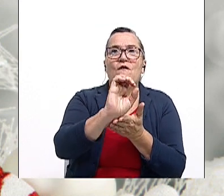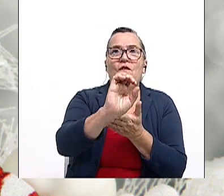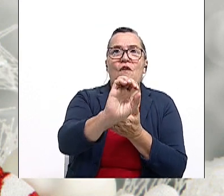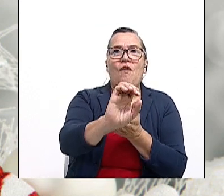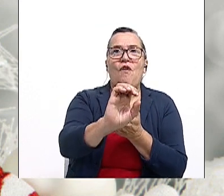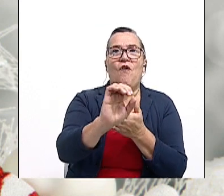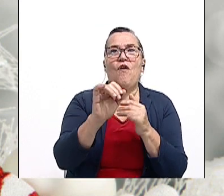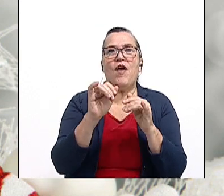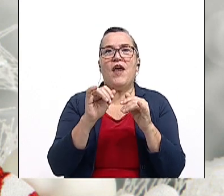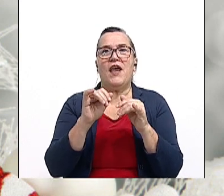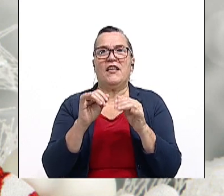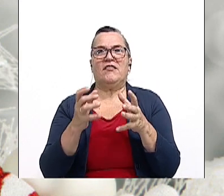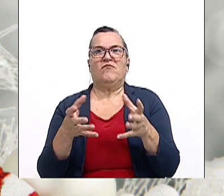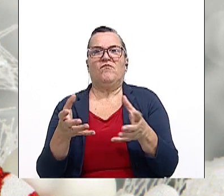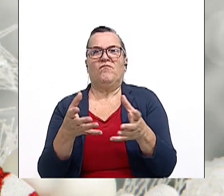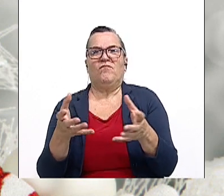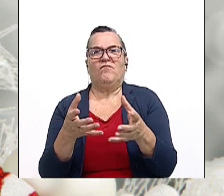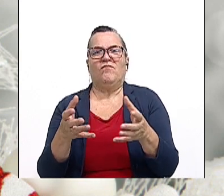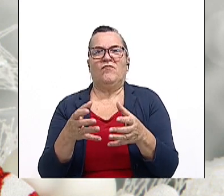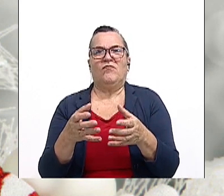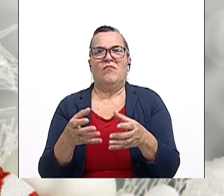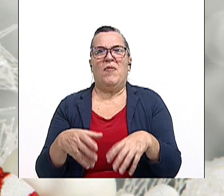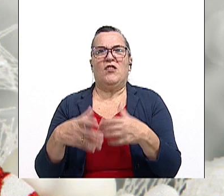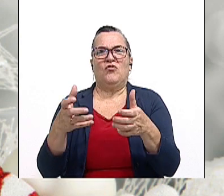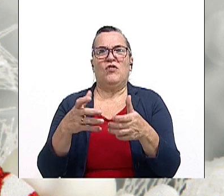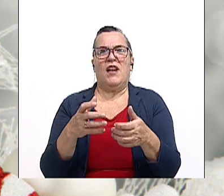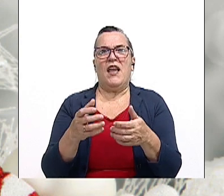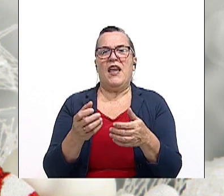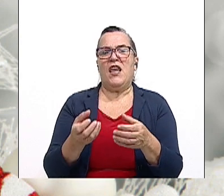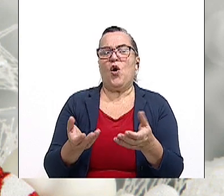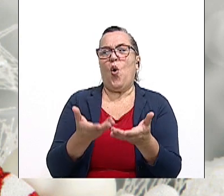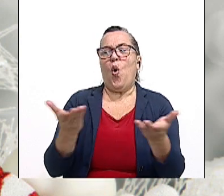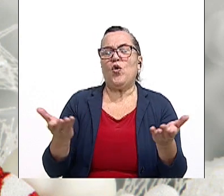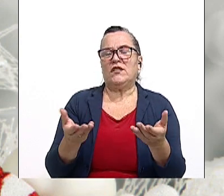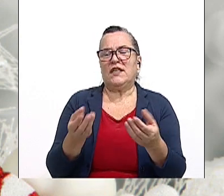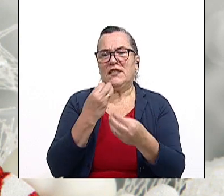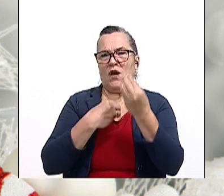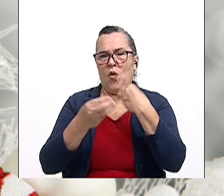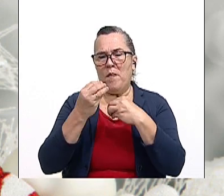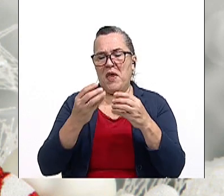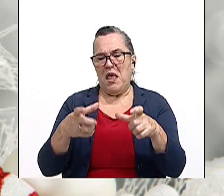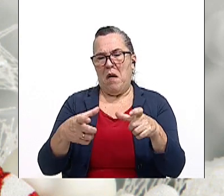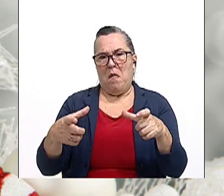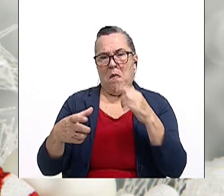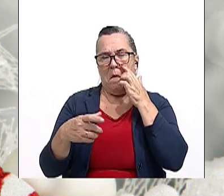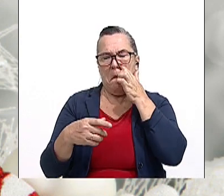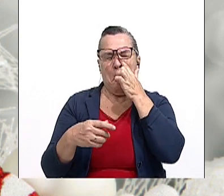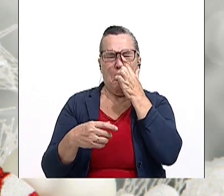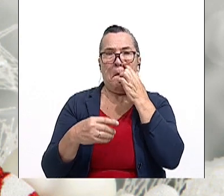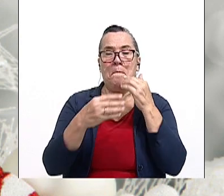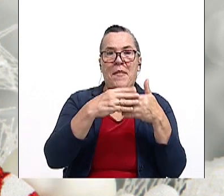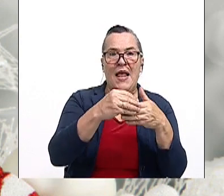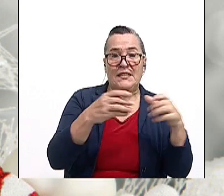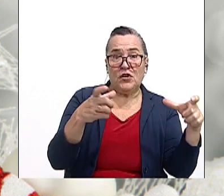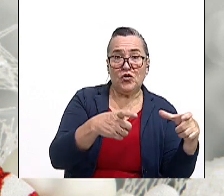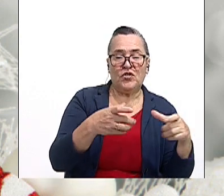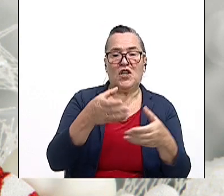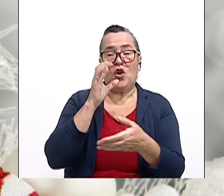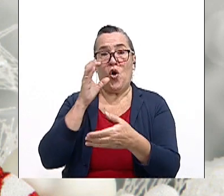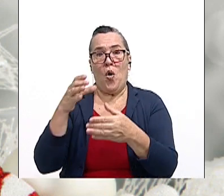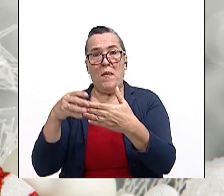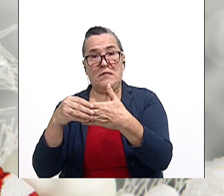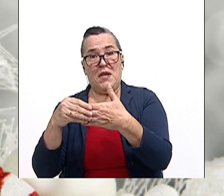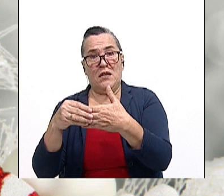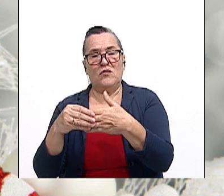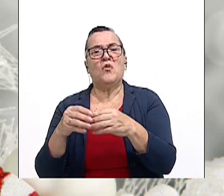afterwards. We must avoid disposable dinnerware. Plastic plates and cups can